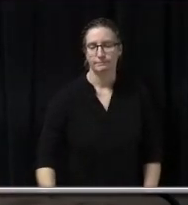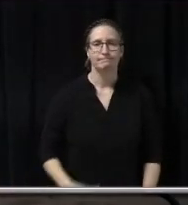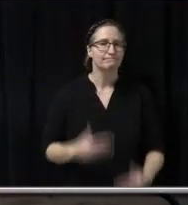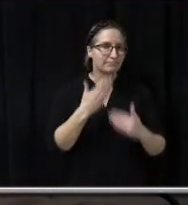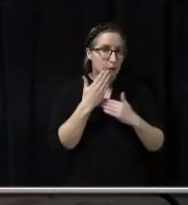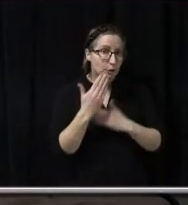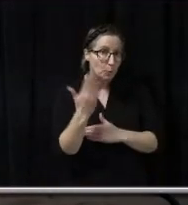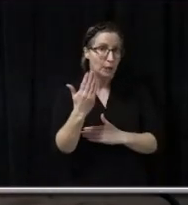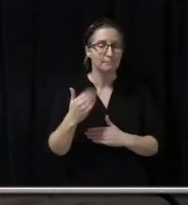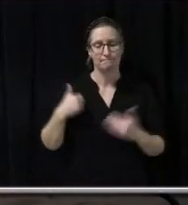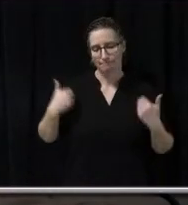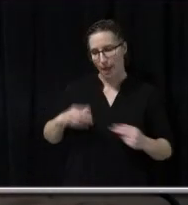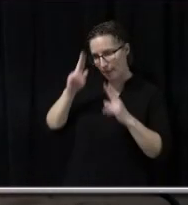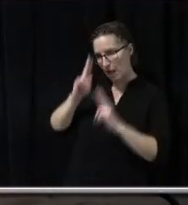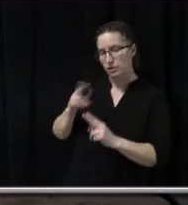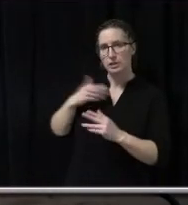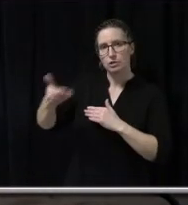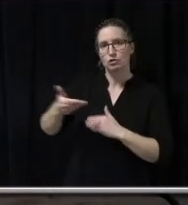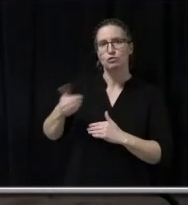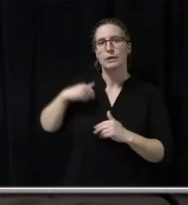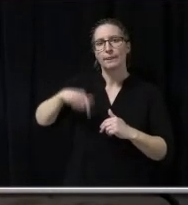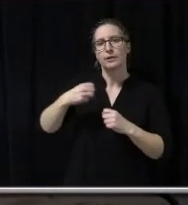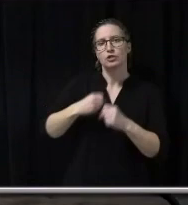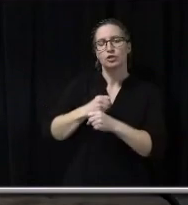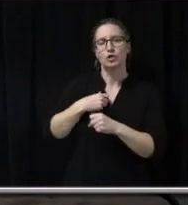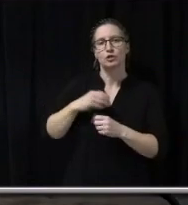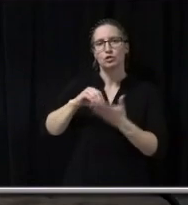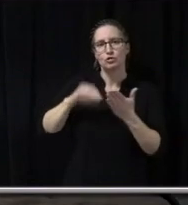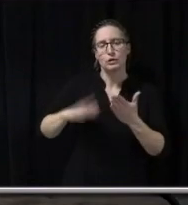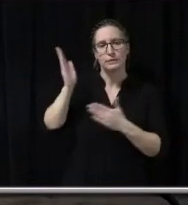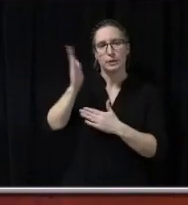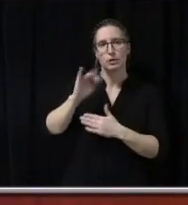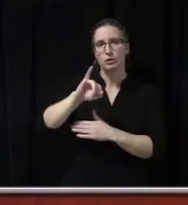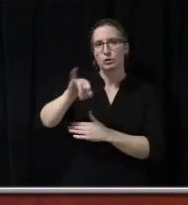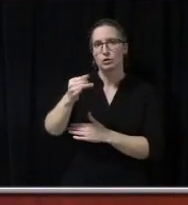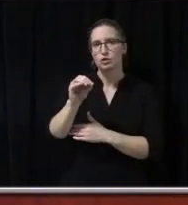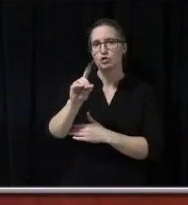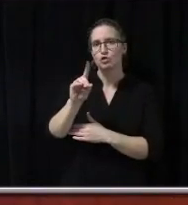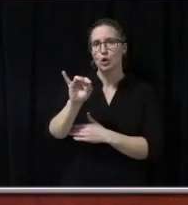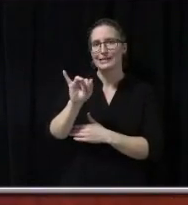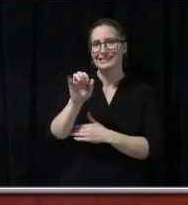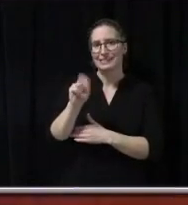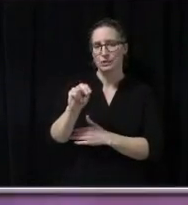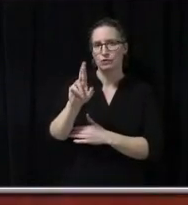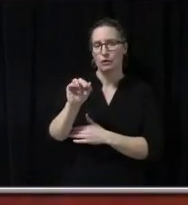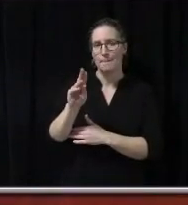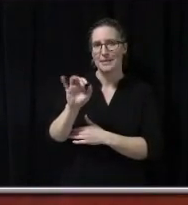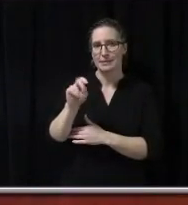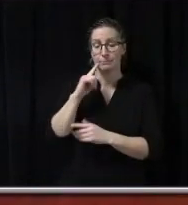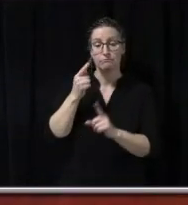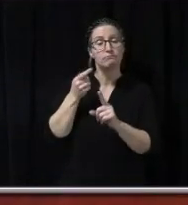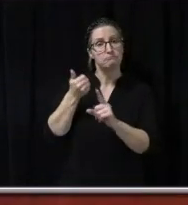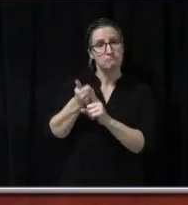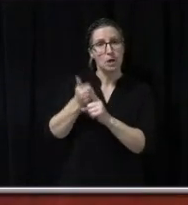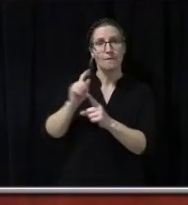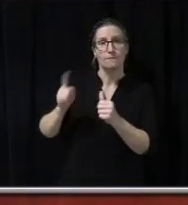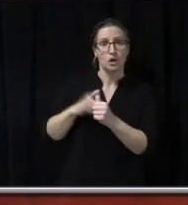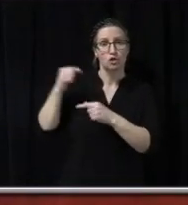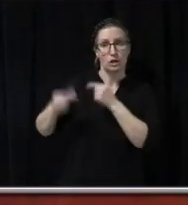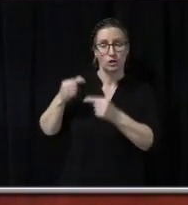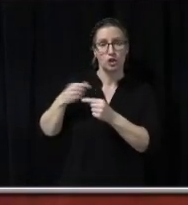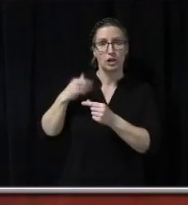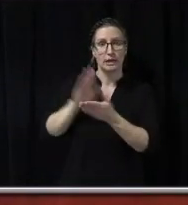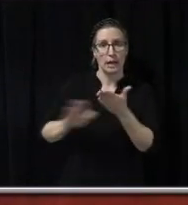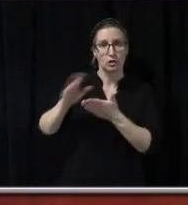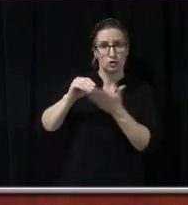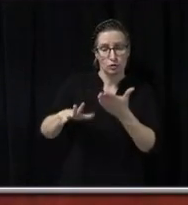Good morning. I'm honored to introduce this year's student speaker, Jordyn Robinson. First-generation college student,